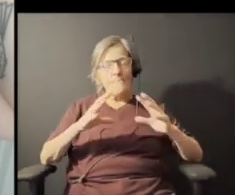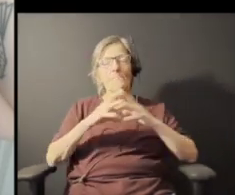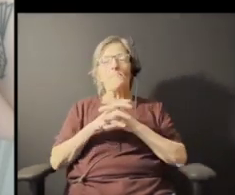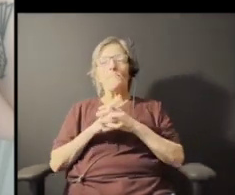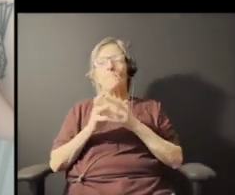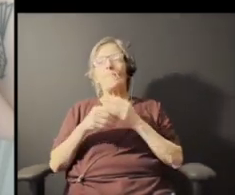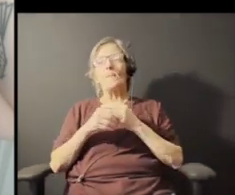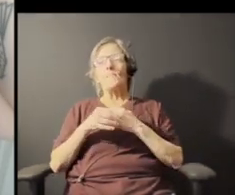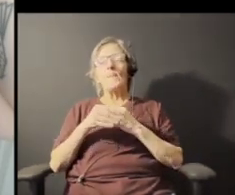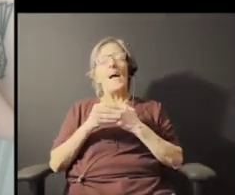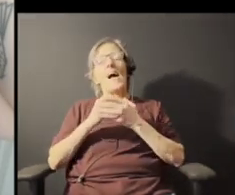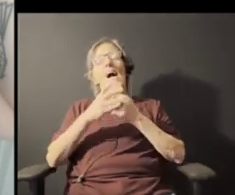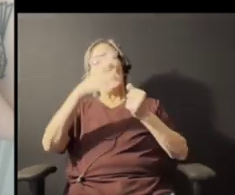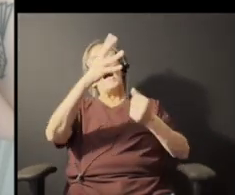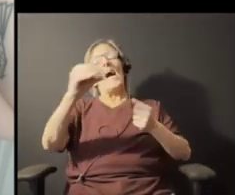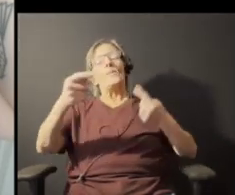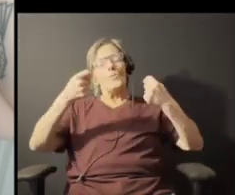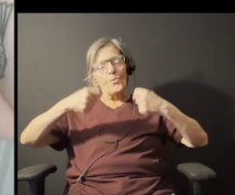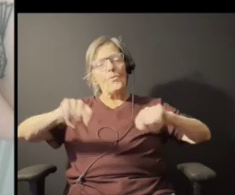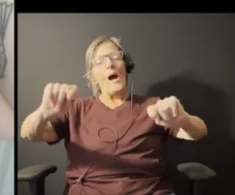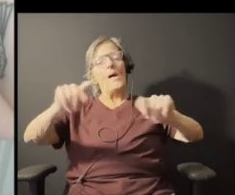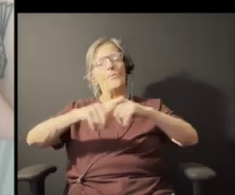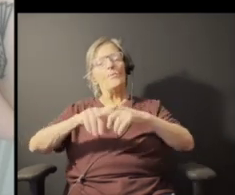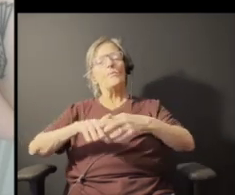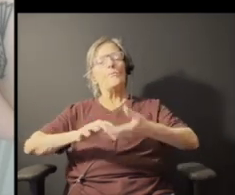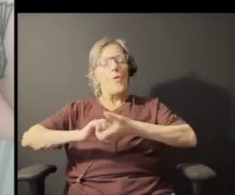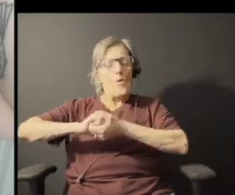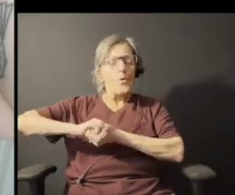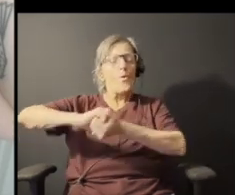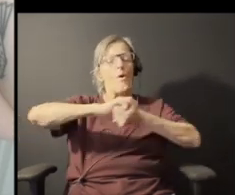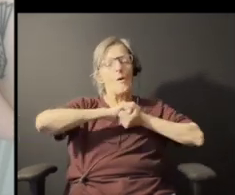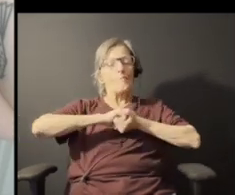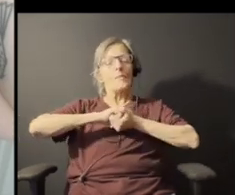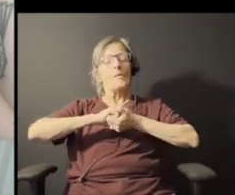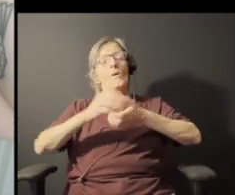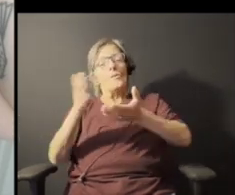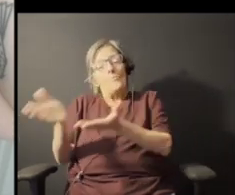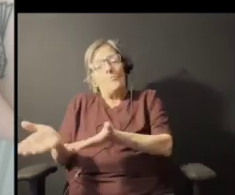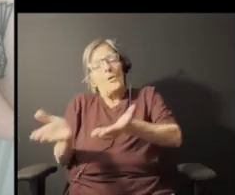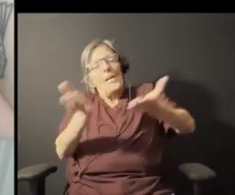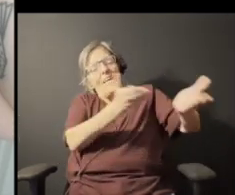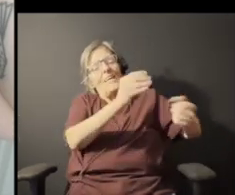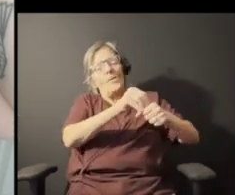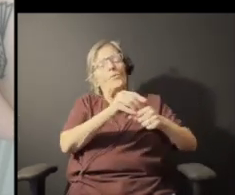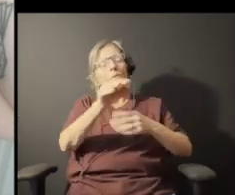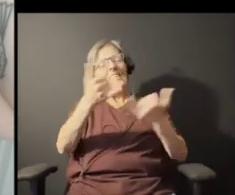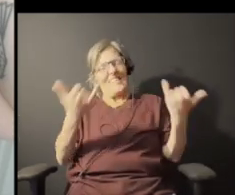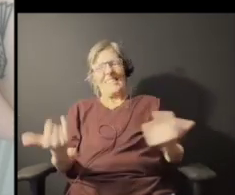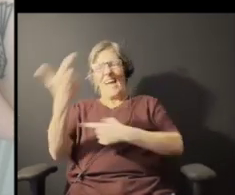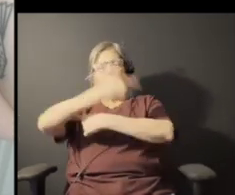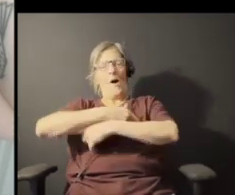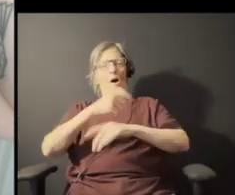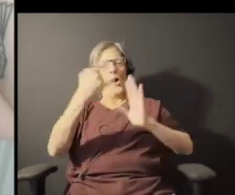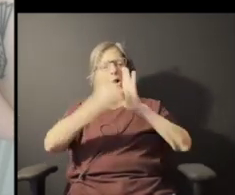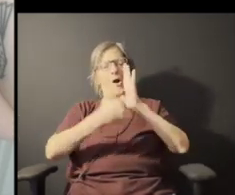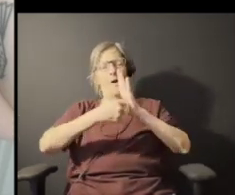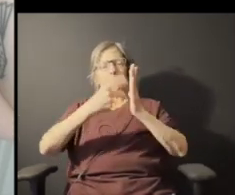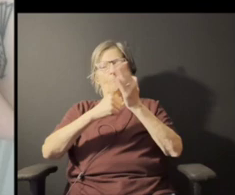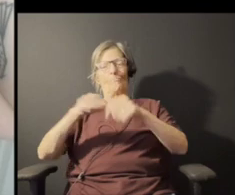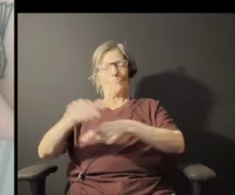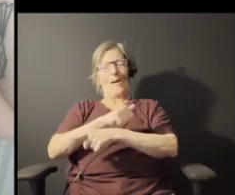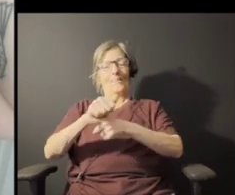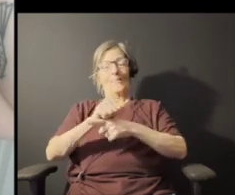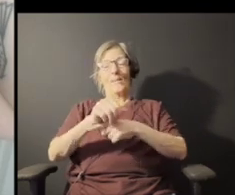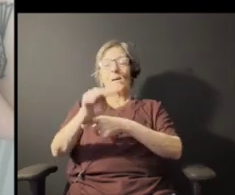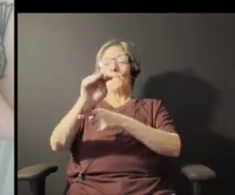and try to incorporate them into modern art practices. And so it's basically coming at